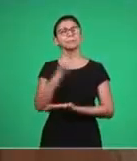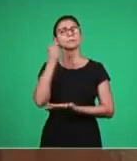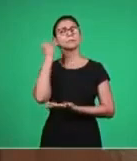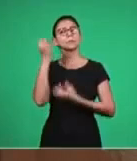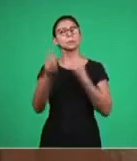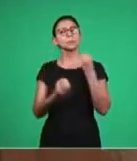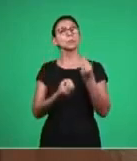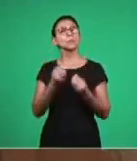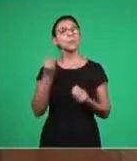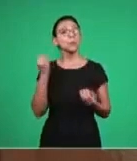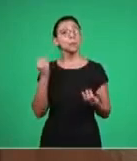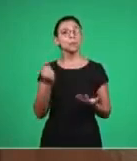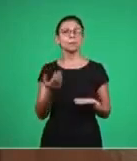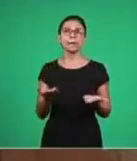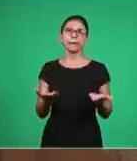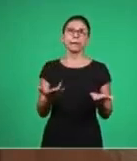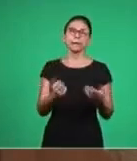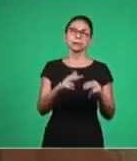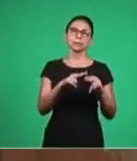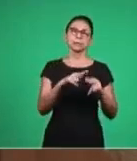This rapture,